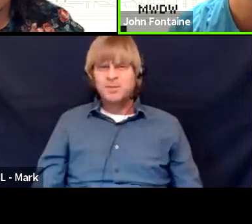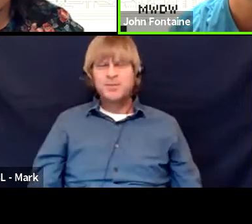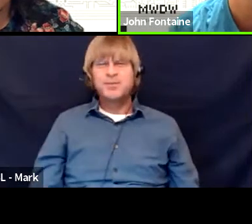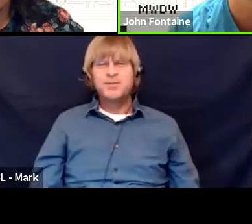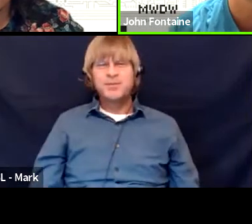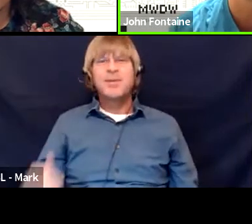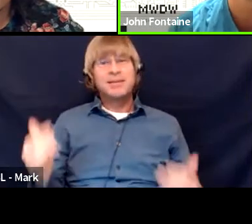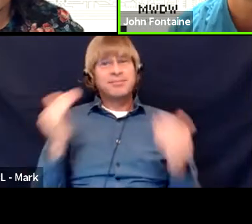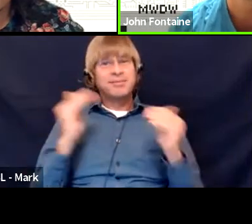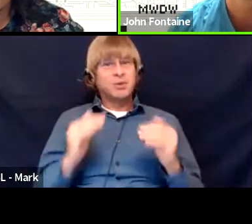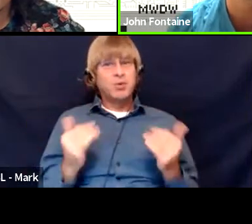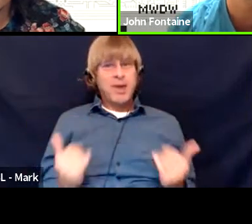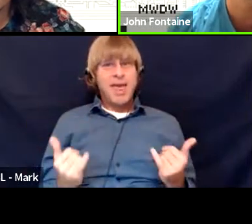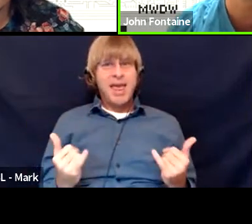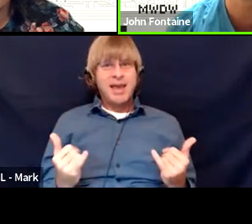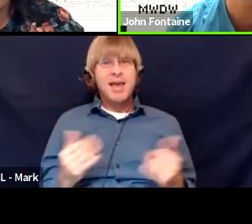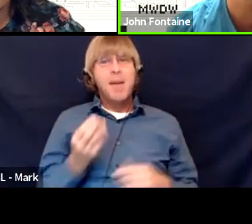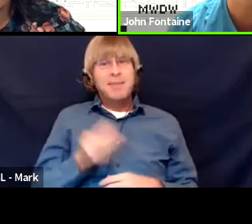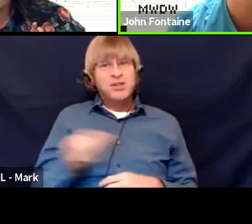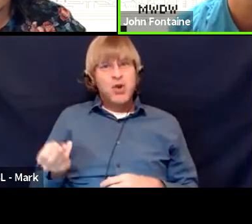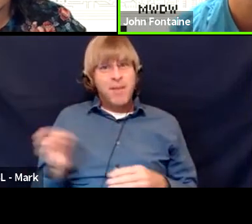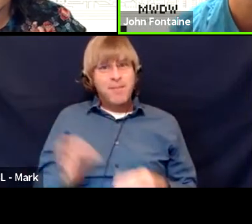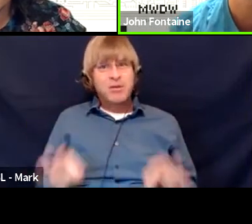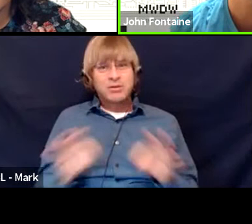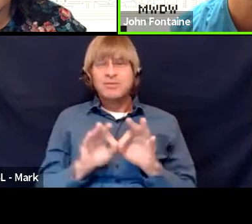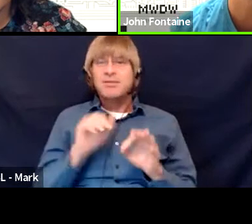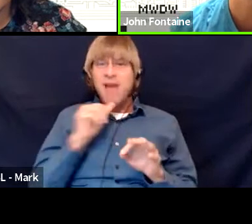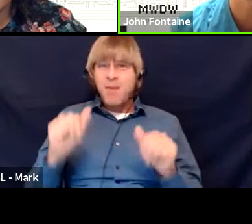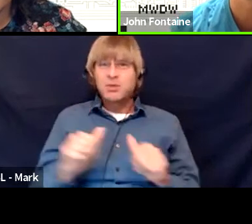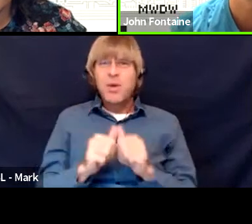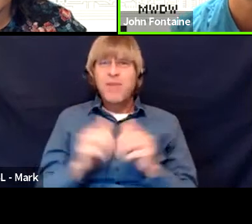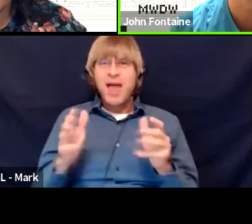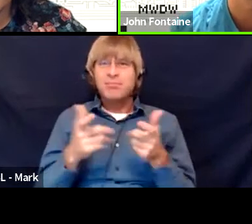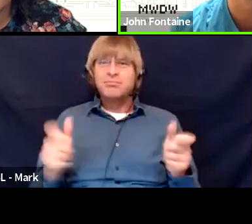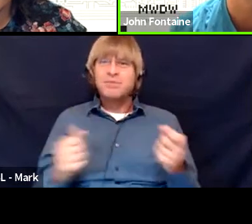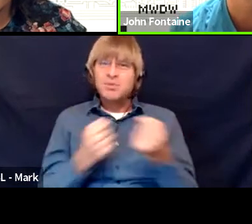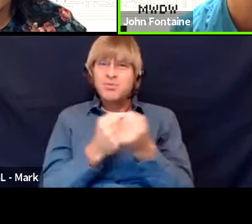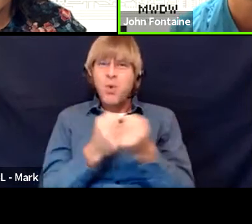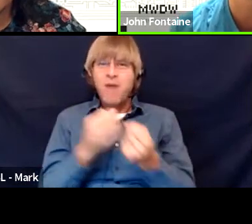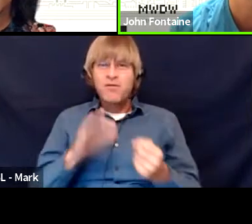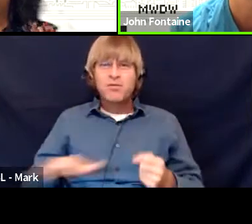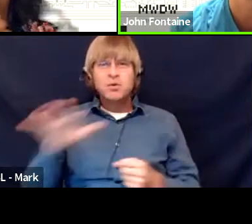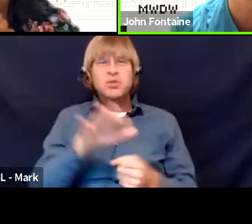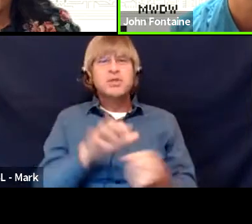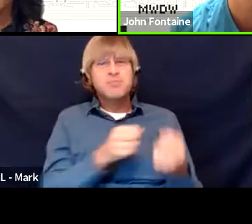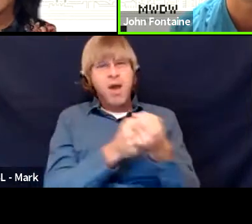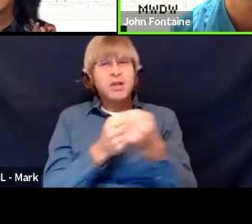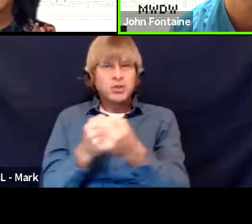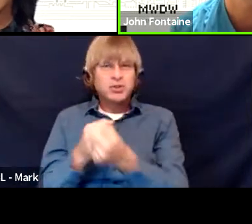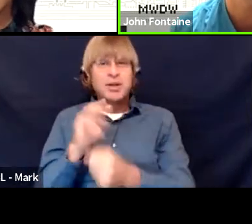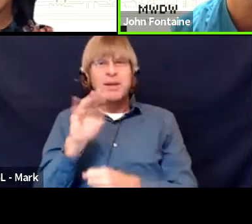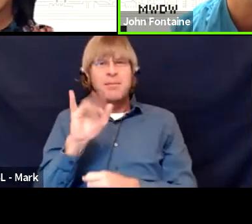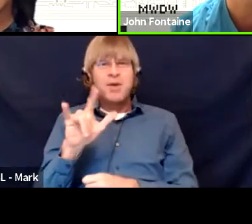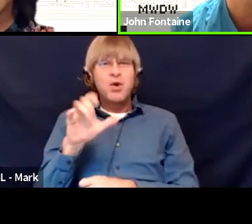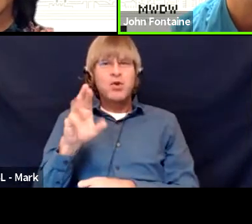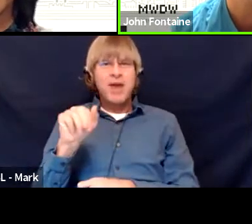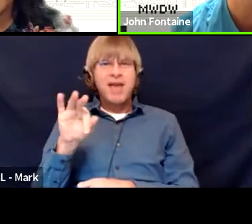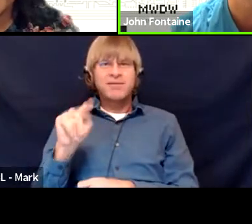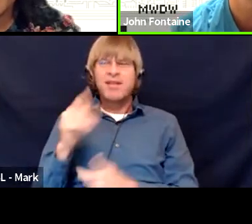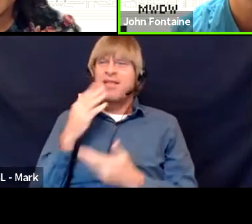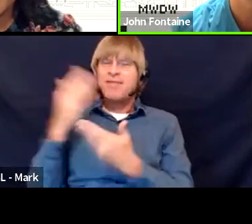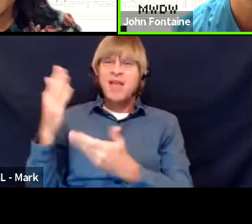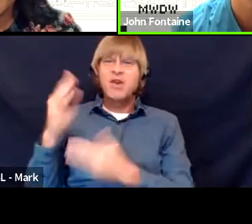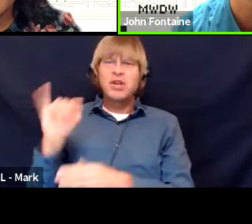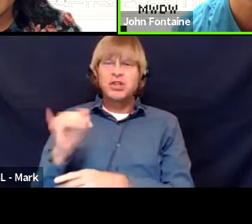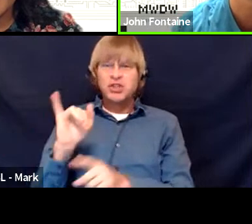Back to today's event, Materials Matter would not have been possible without the support of our sponsor, Millcraft. Thank you so much,